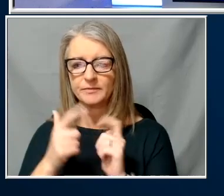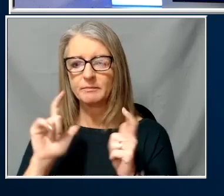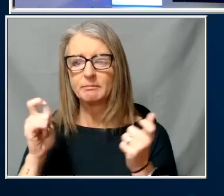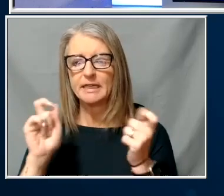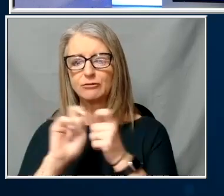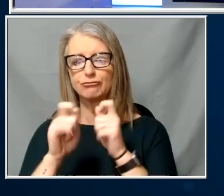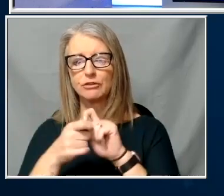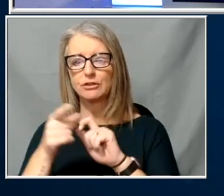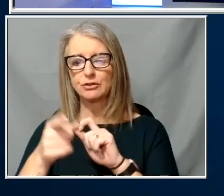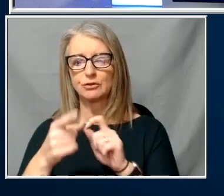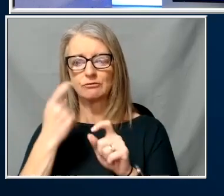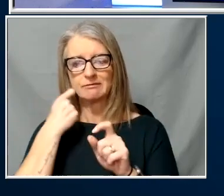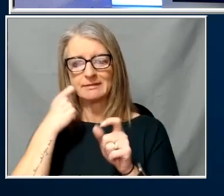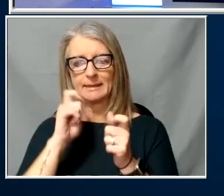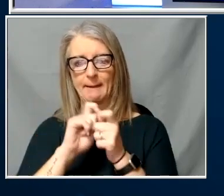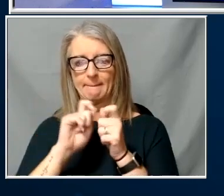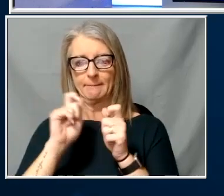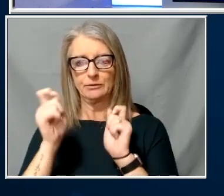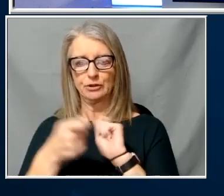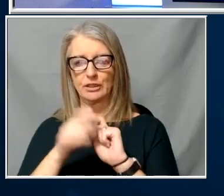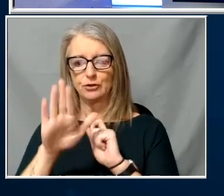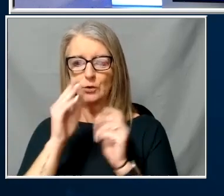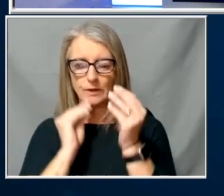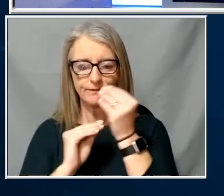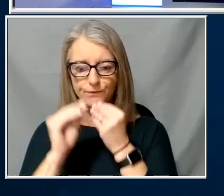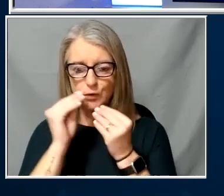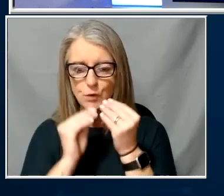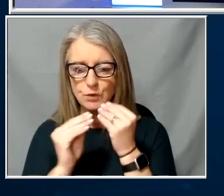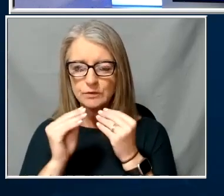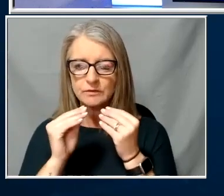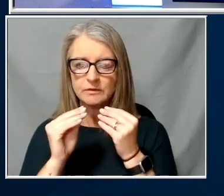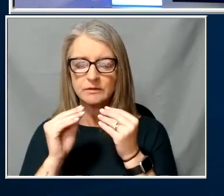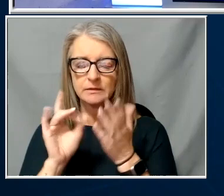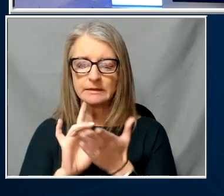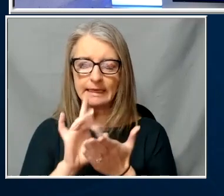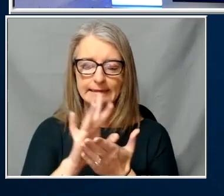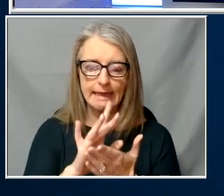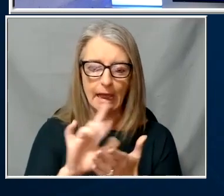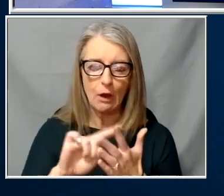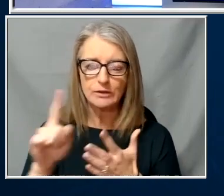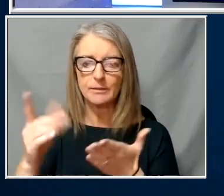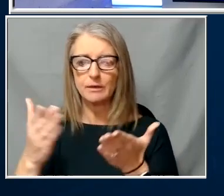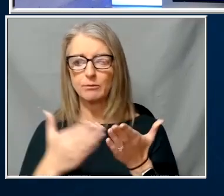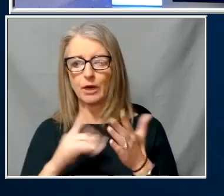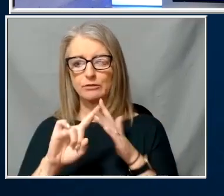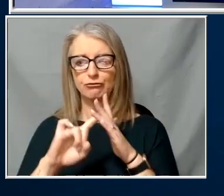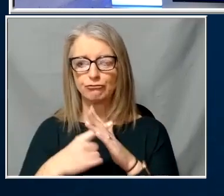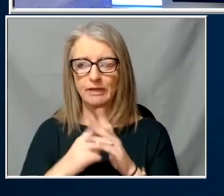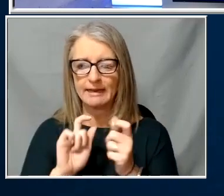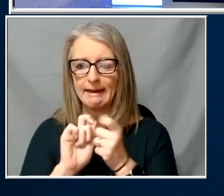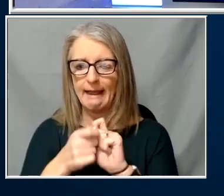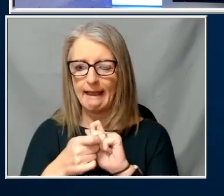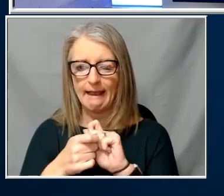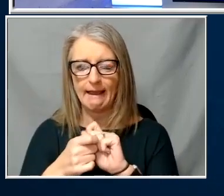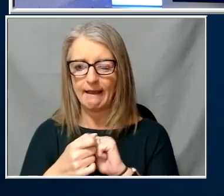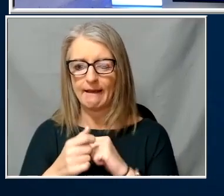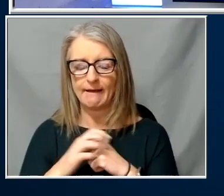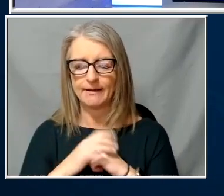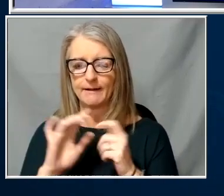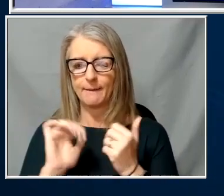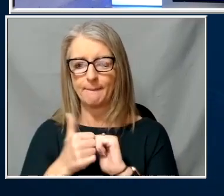changes you have made in your diet? Maybe something you kicked out and maybe something you've brought in that you really noticed a difference